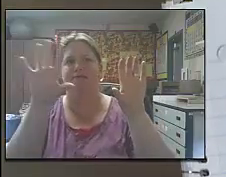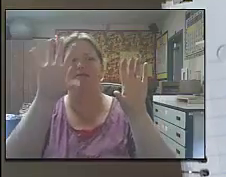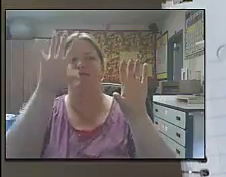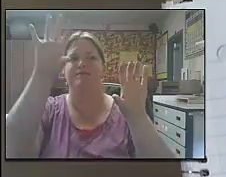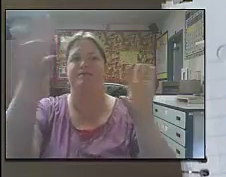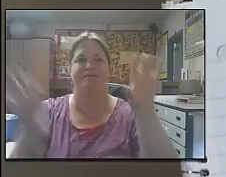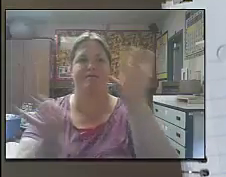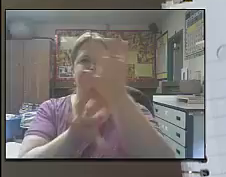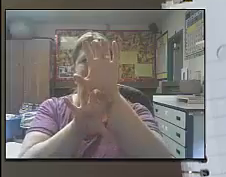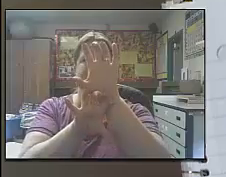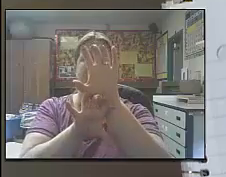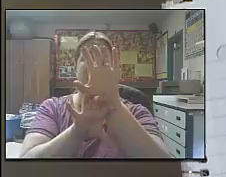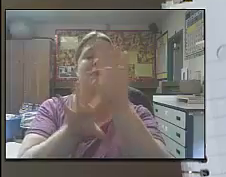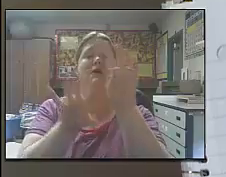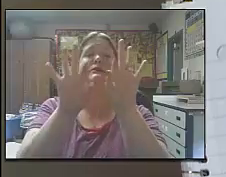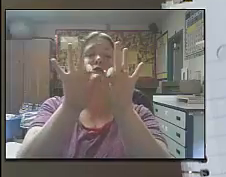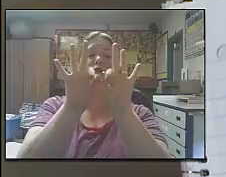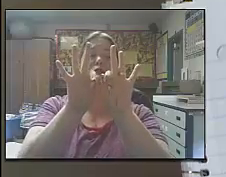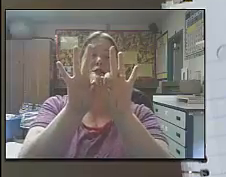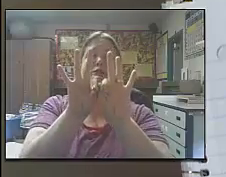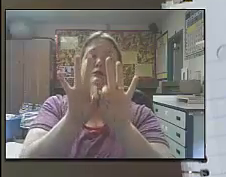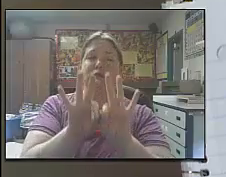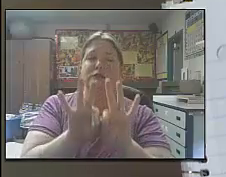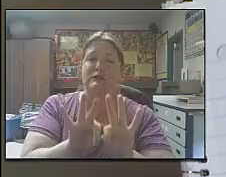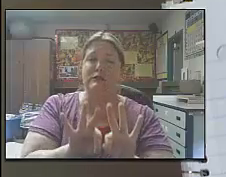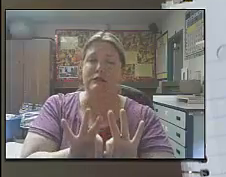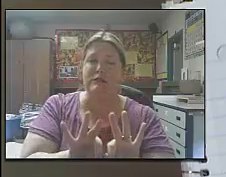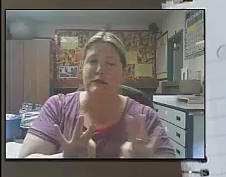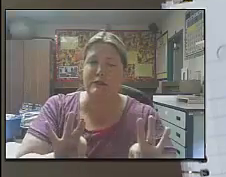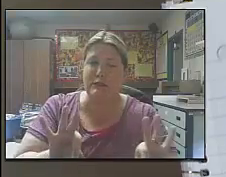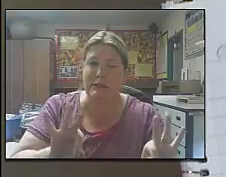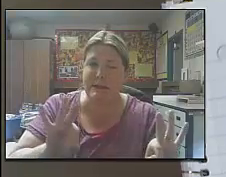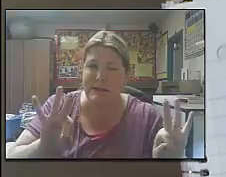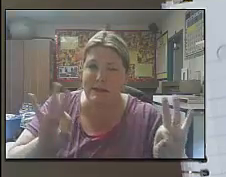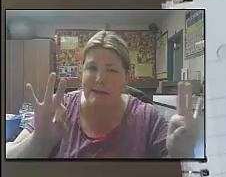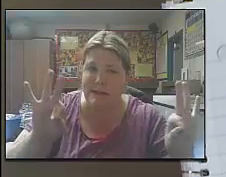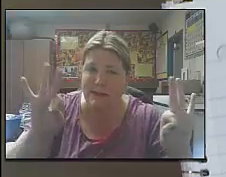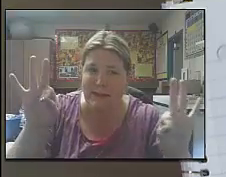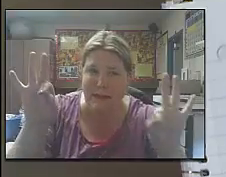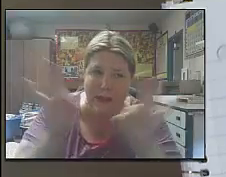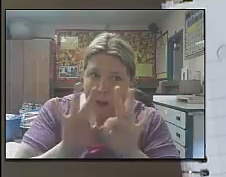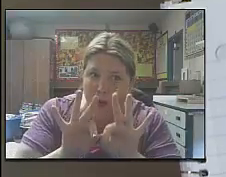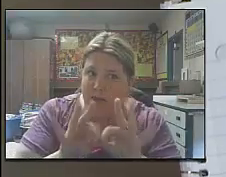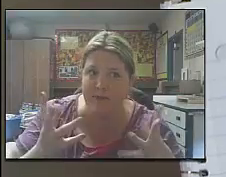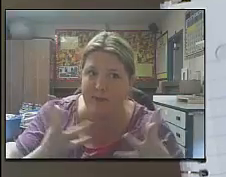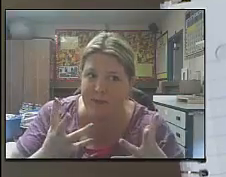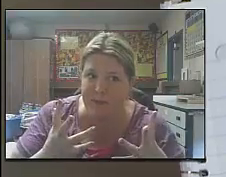super critical, important, cannot be forgotten step.